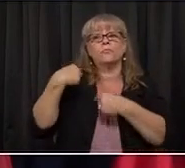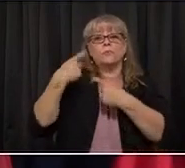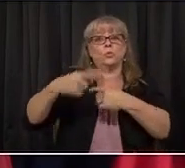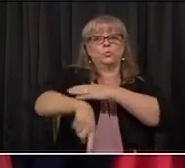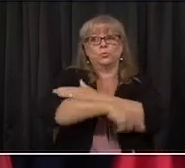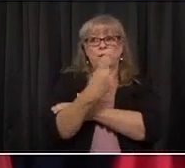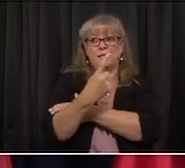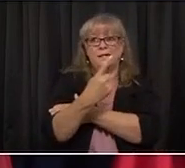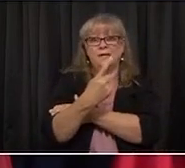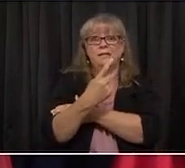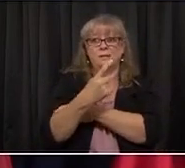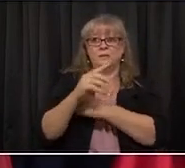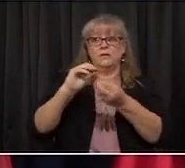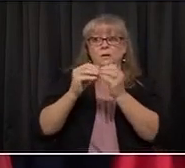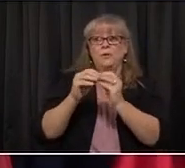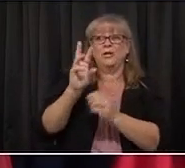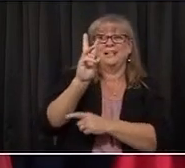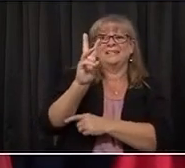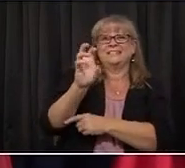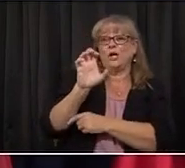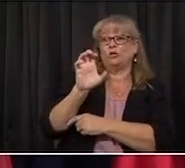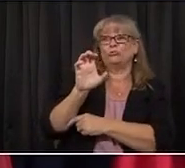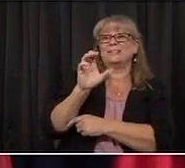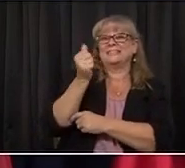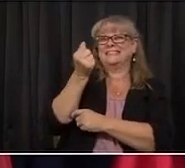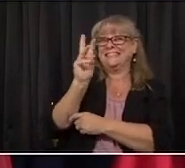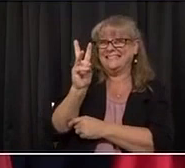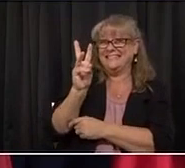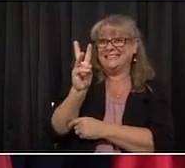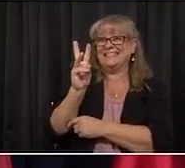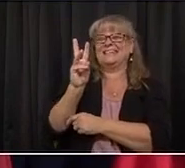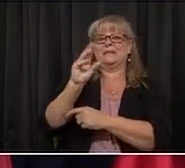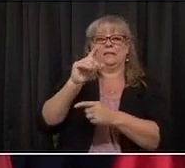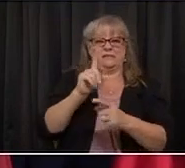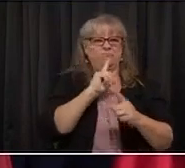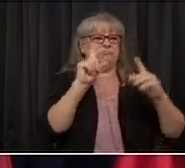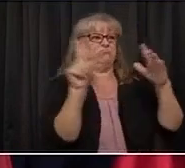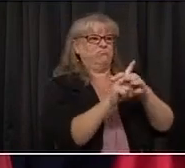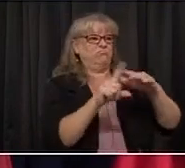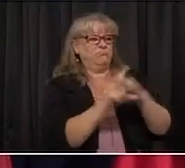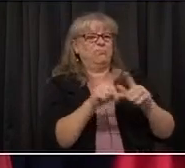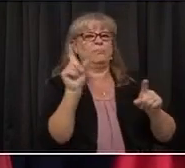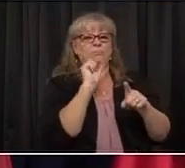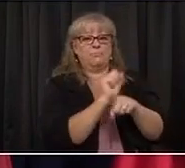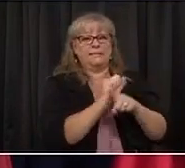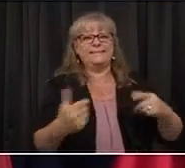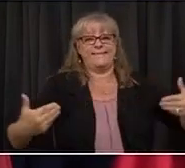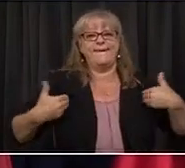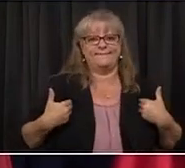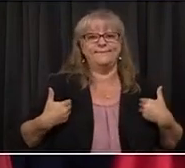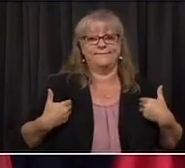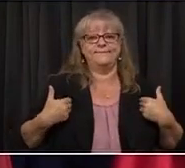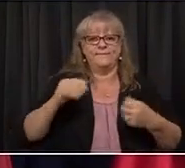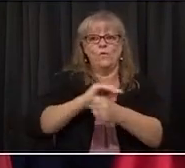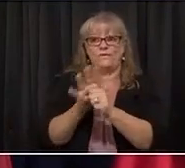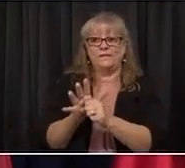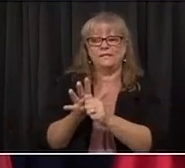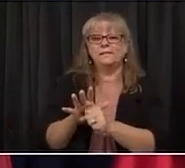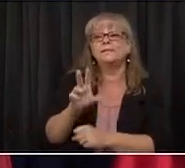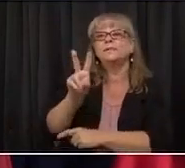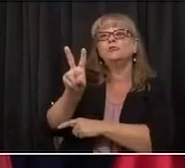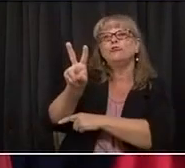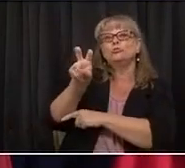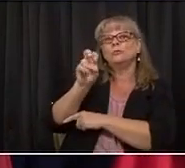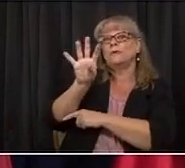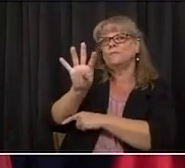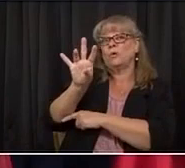are 616 new cases. We have 247 people hospitalized, and